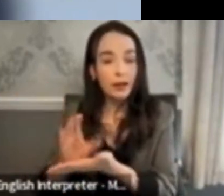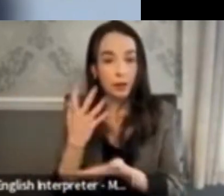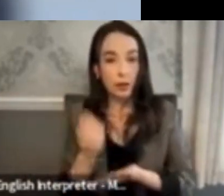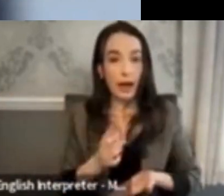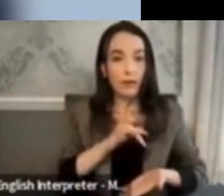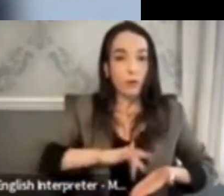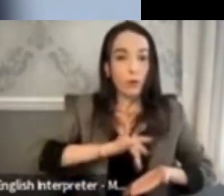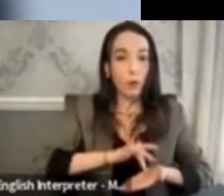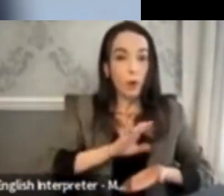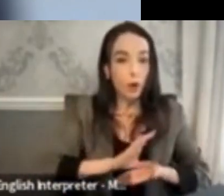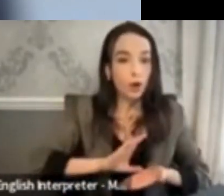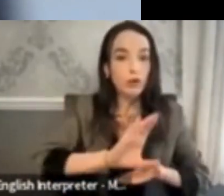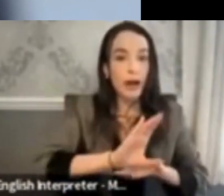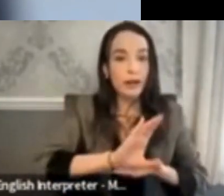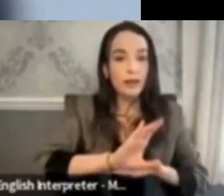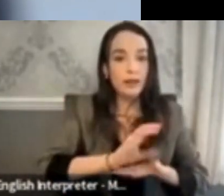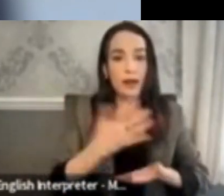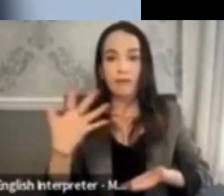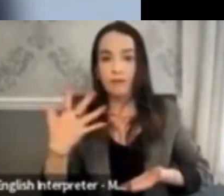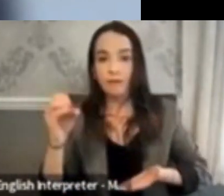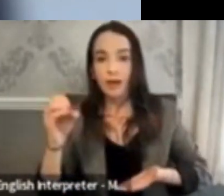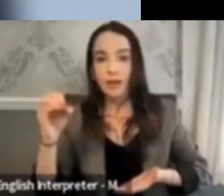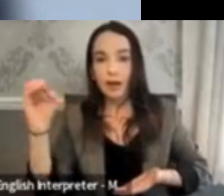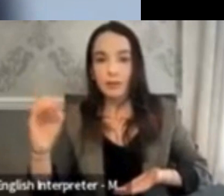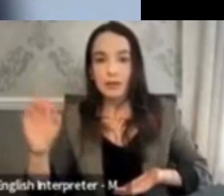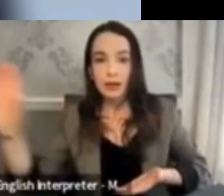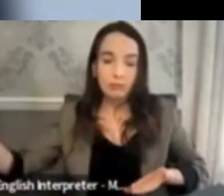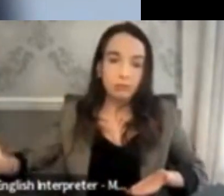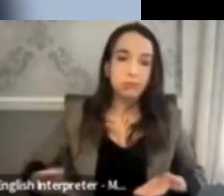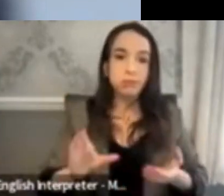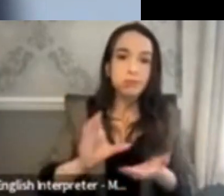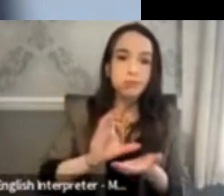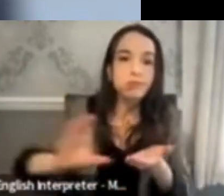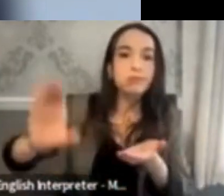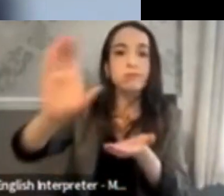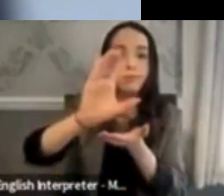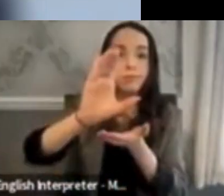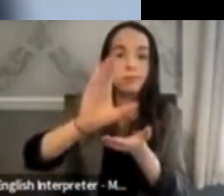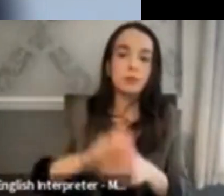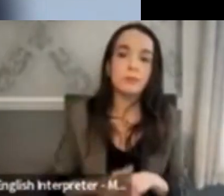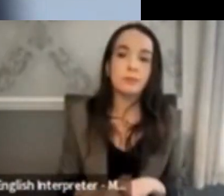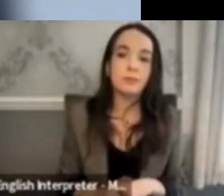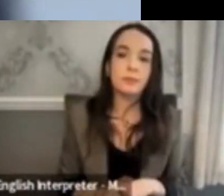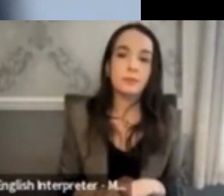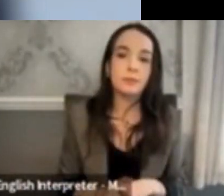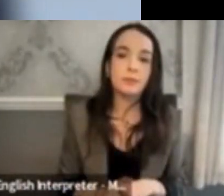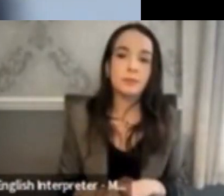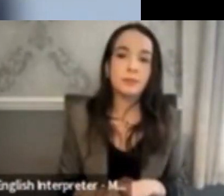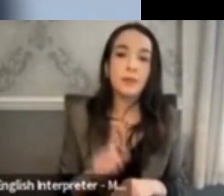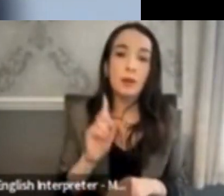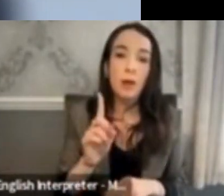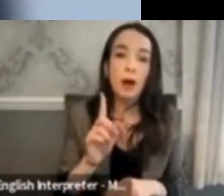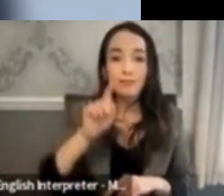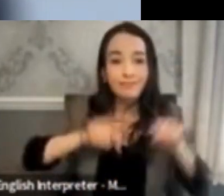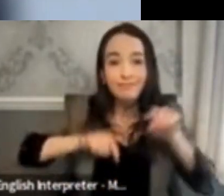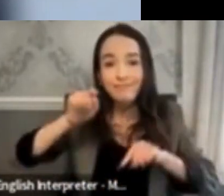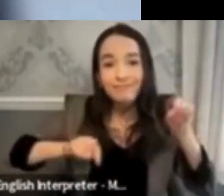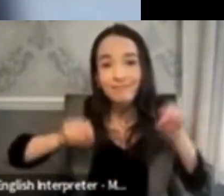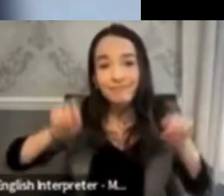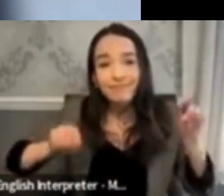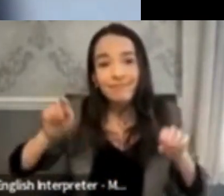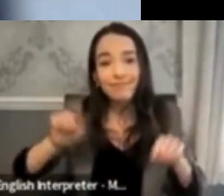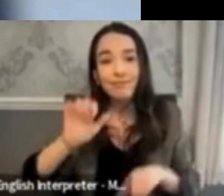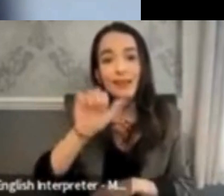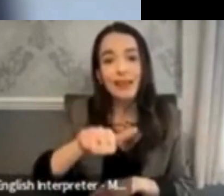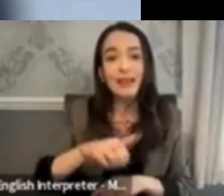the existing hubs certainly achieve well beyond that, but there's a high variation. And of course that securing